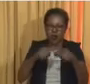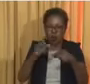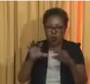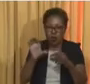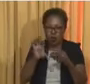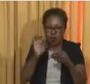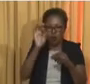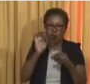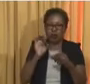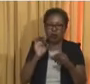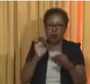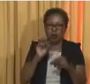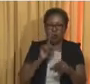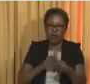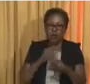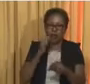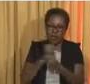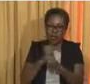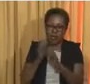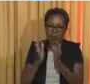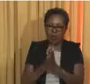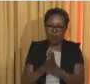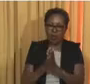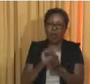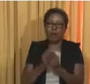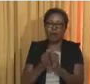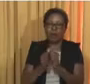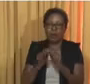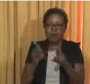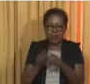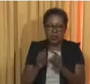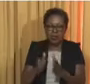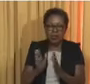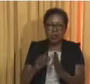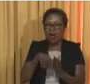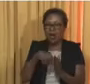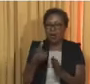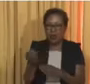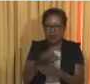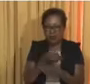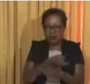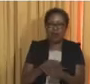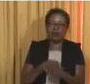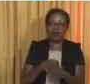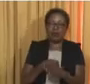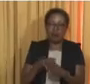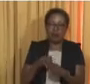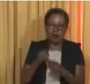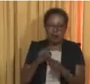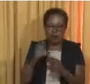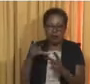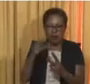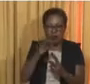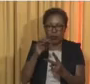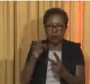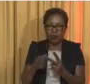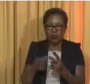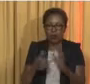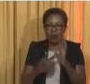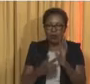of abusive amendments, just like other designs options limit amendability. For